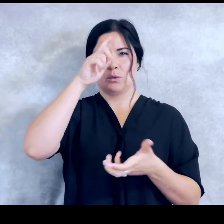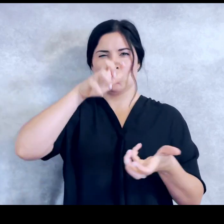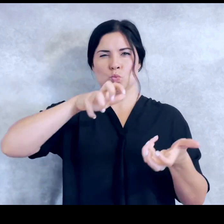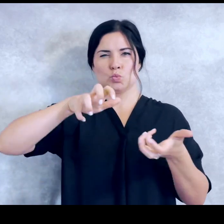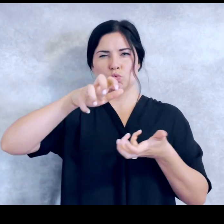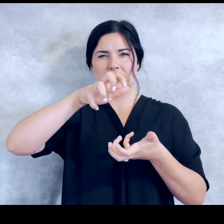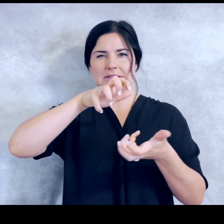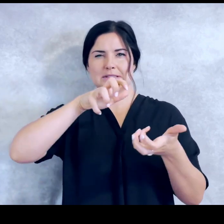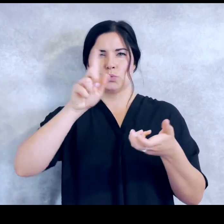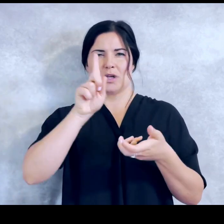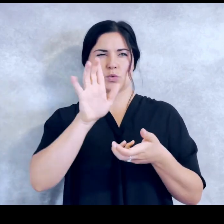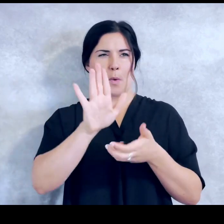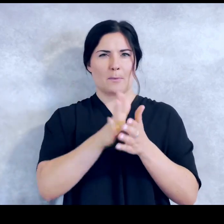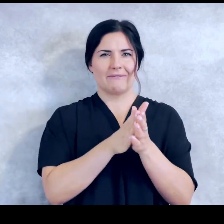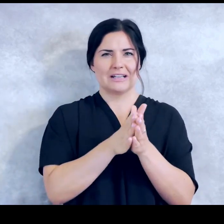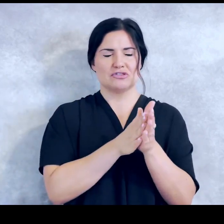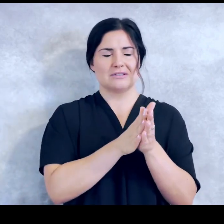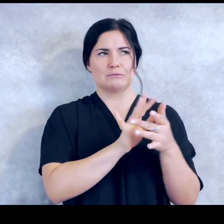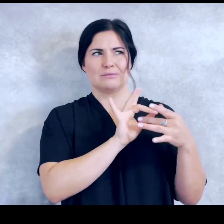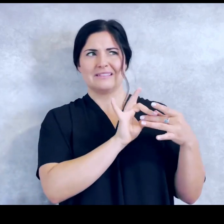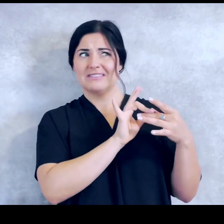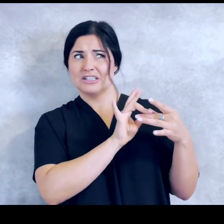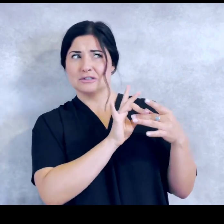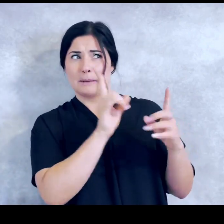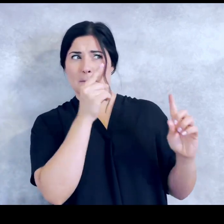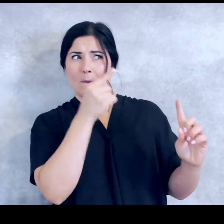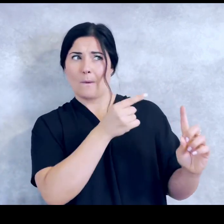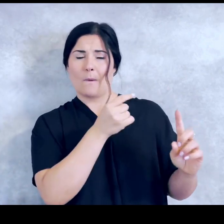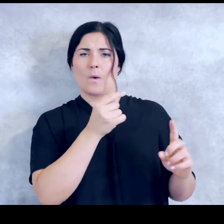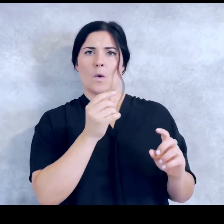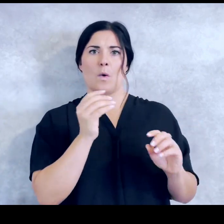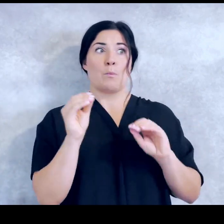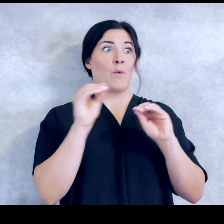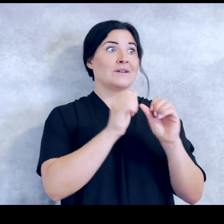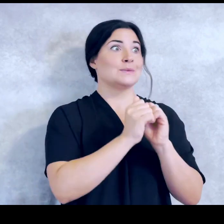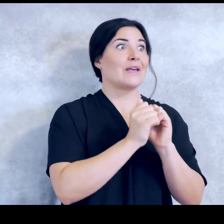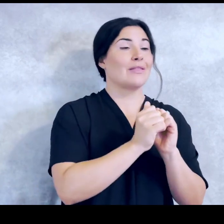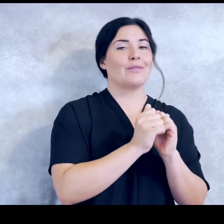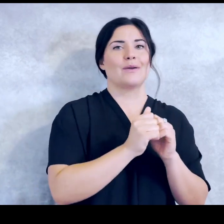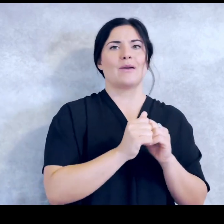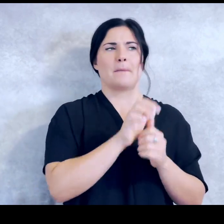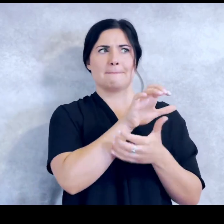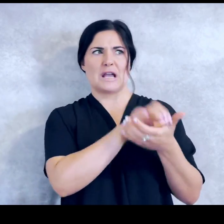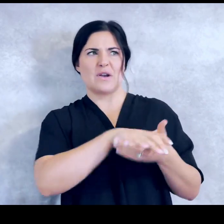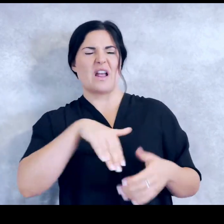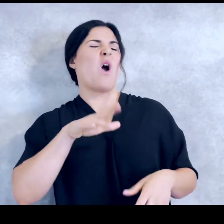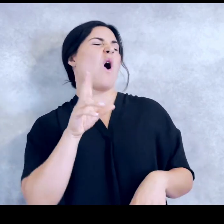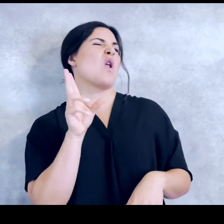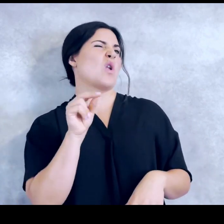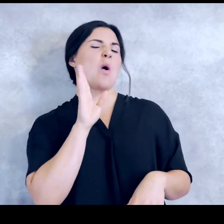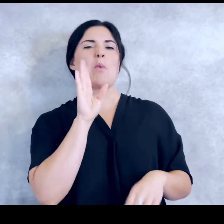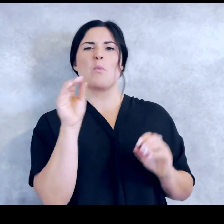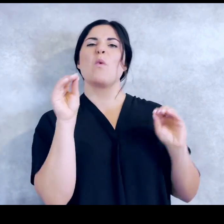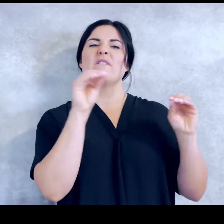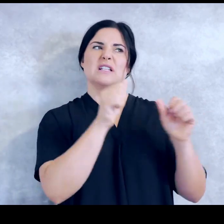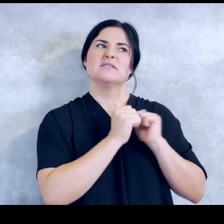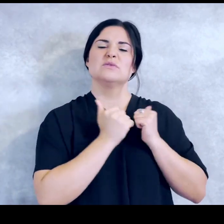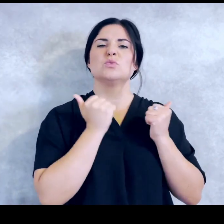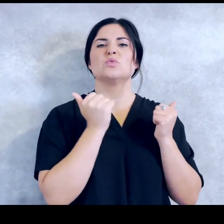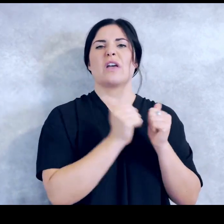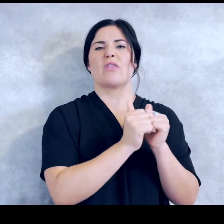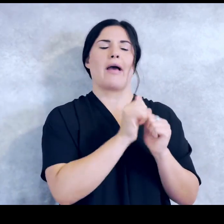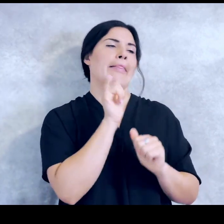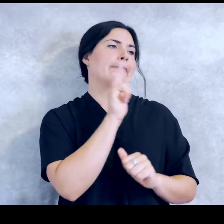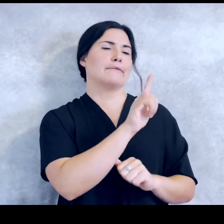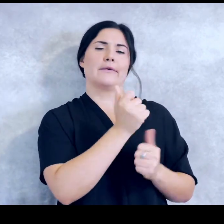You're starting to get a little confused with how you're shaping this relationship, and you're thinking, well, we're going to move in together. Are you married yet? Nah, but we're going to